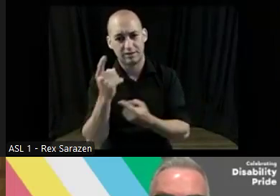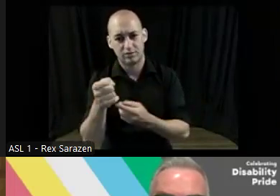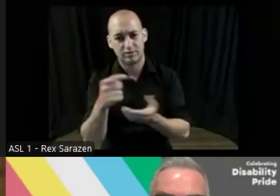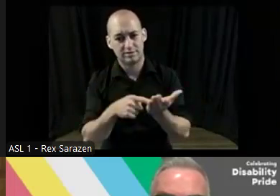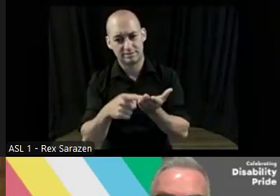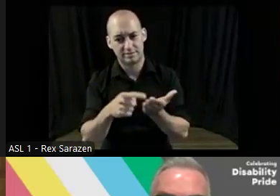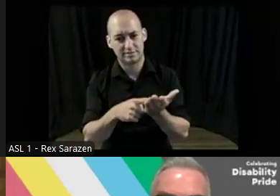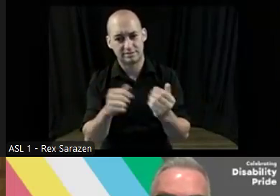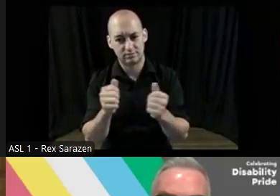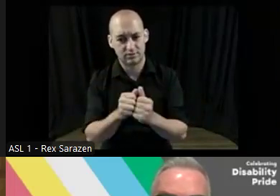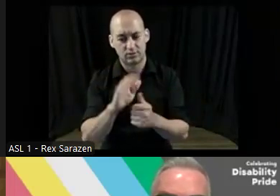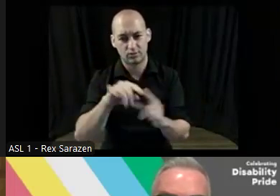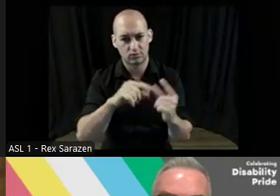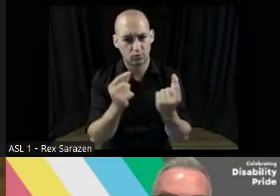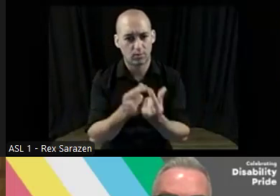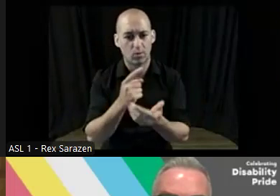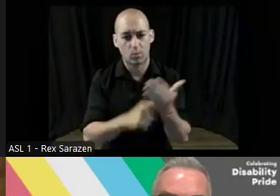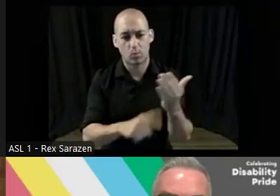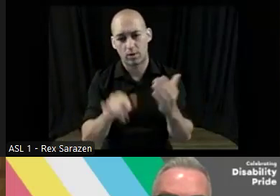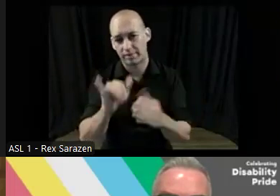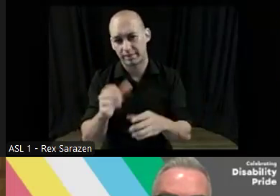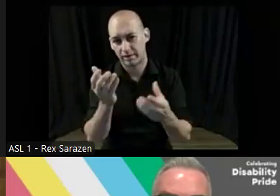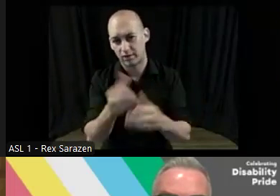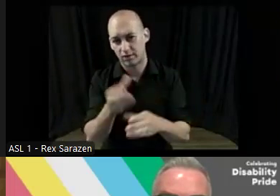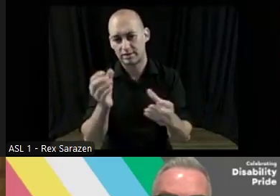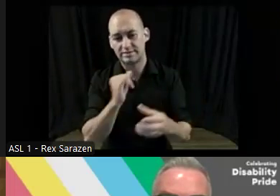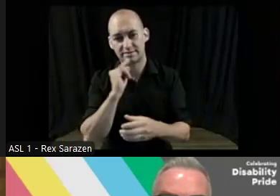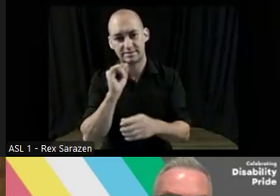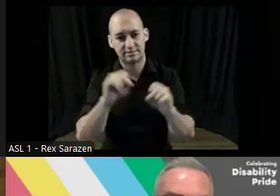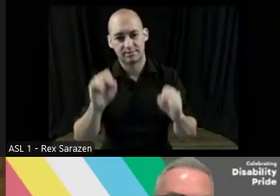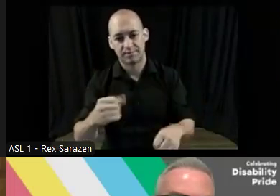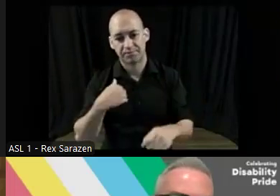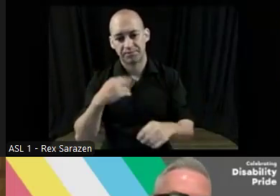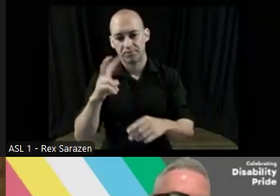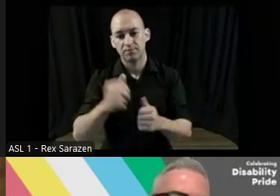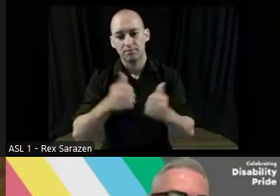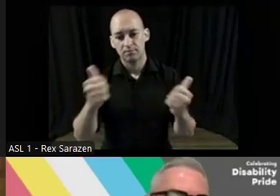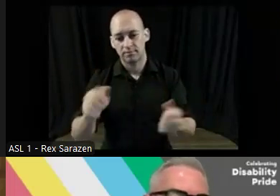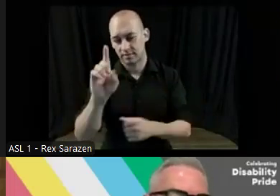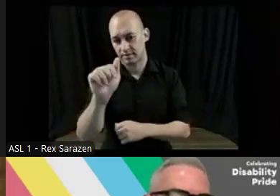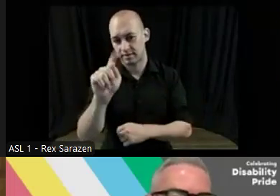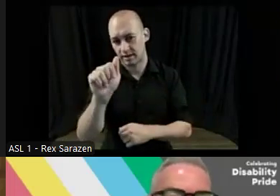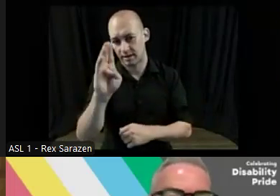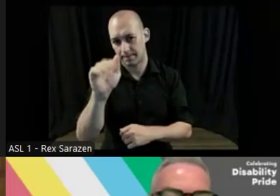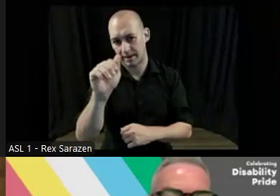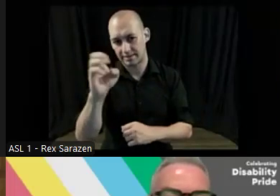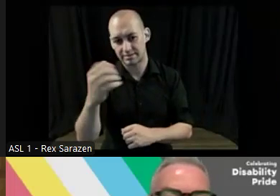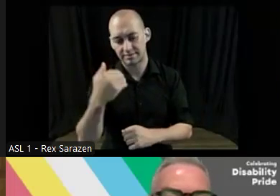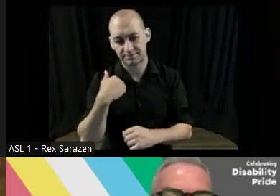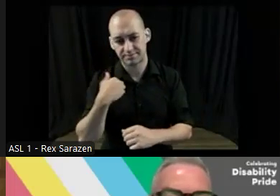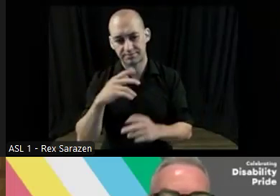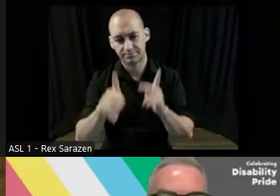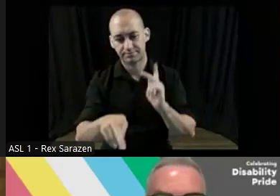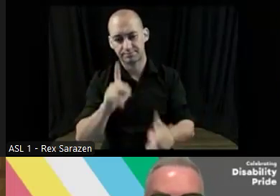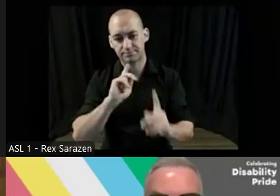work group, like what that causes is a system where we have two separate databases, and we have people reporting to two